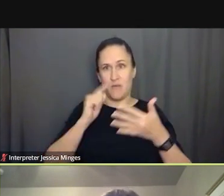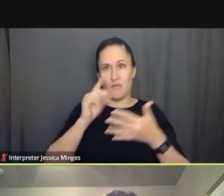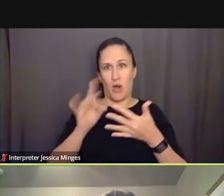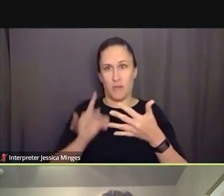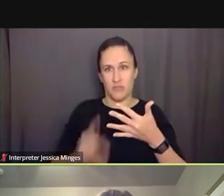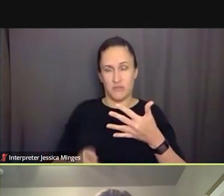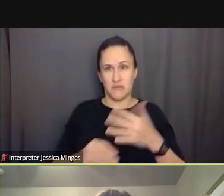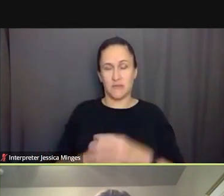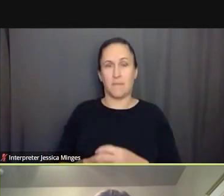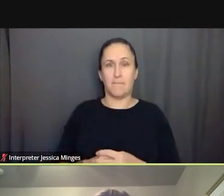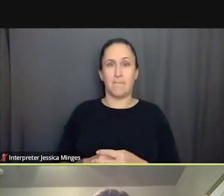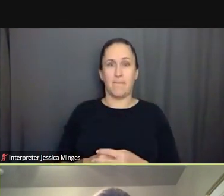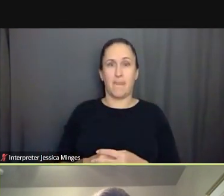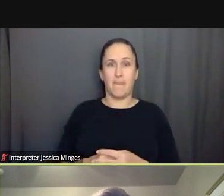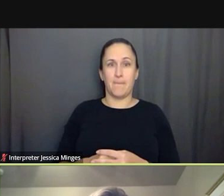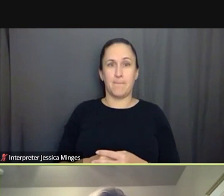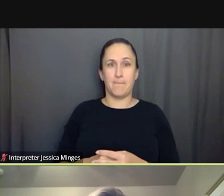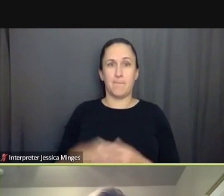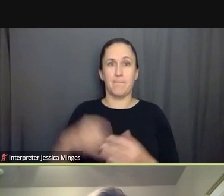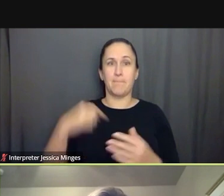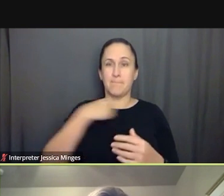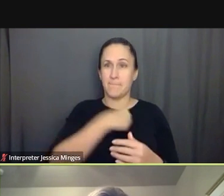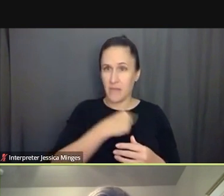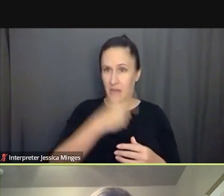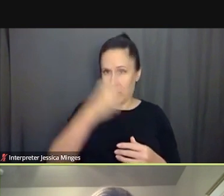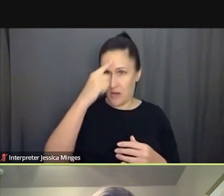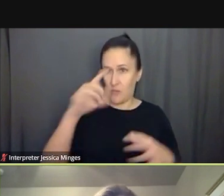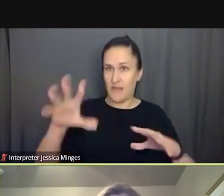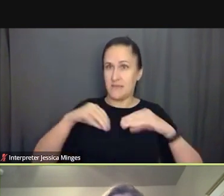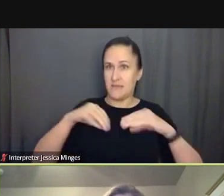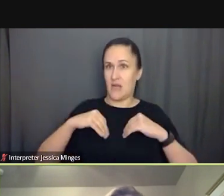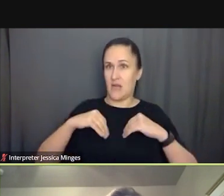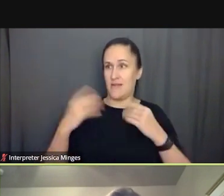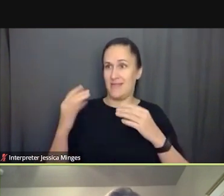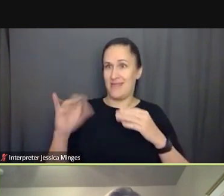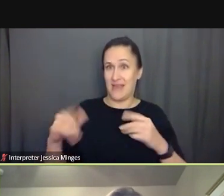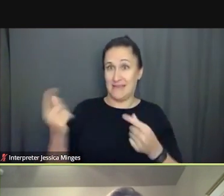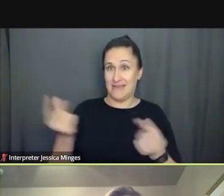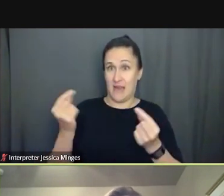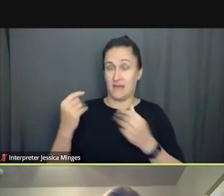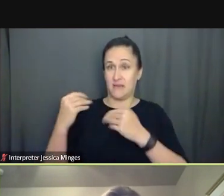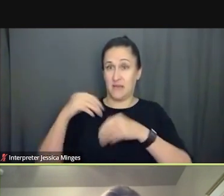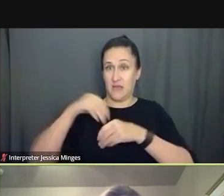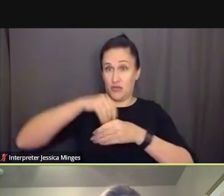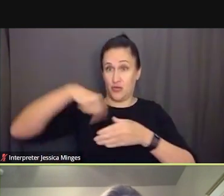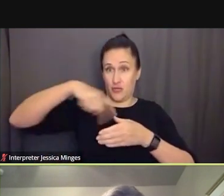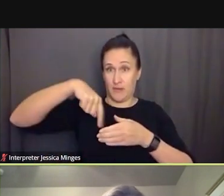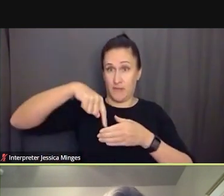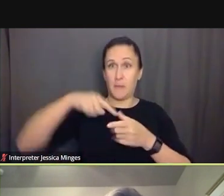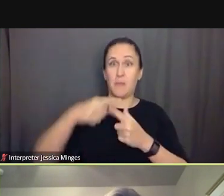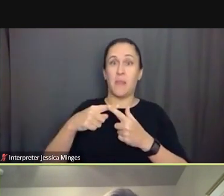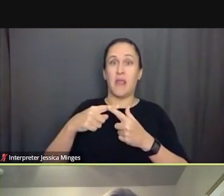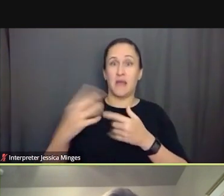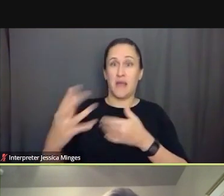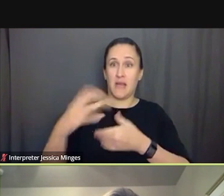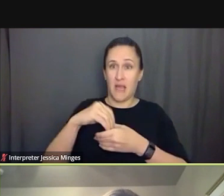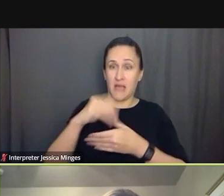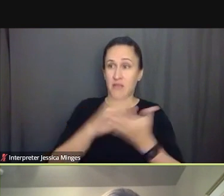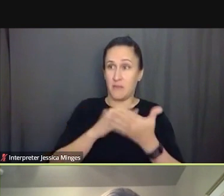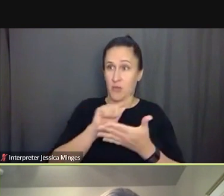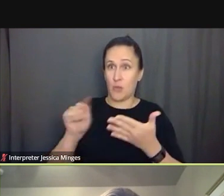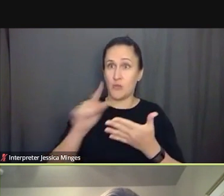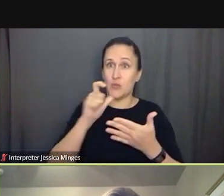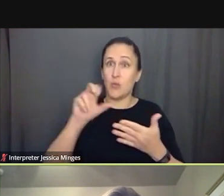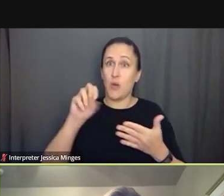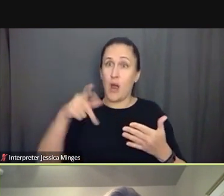So we thought we'd take that task on internally and then engage those who opt in to the